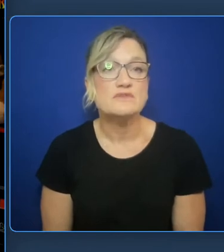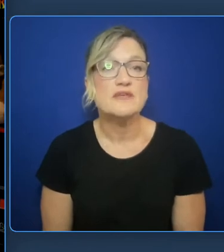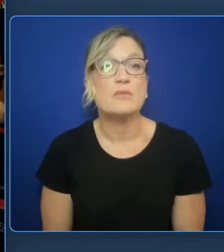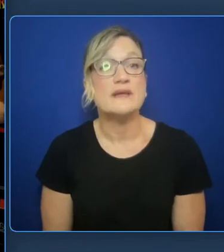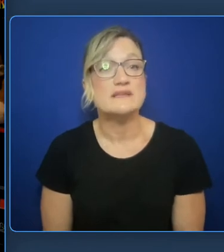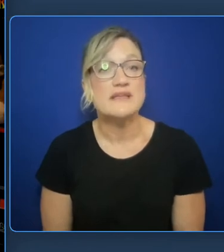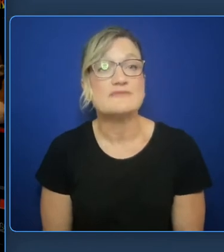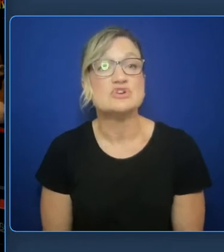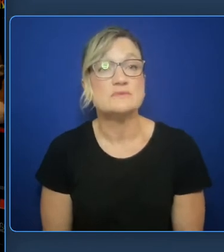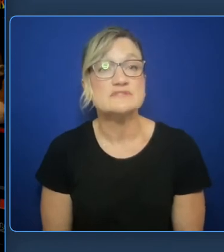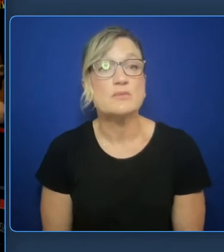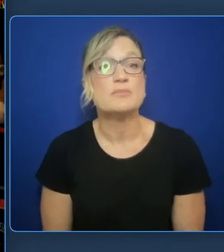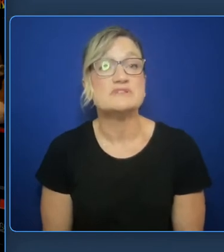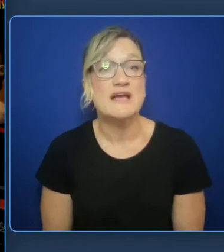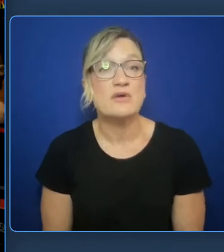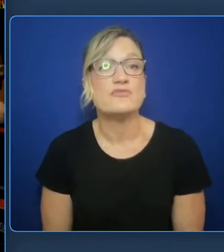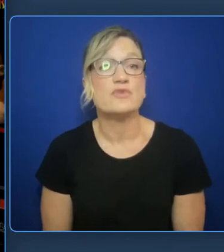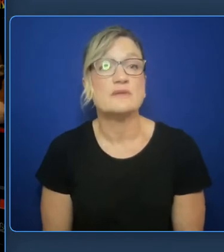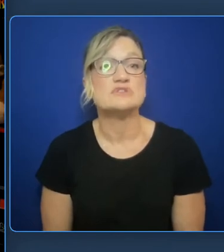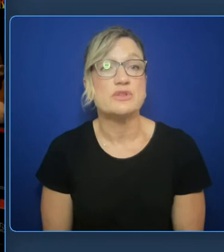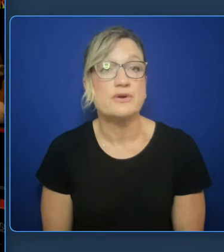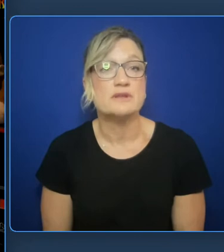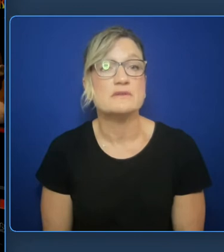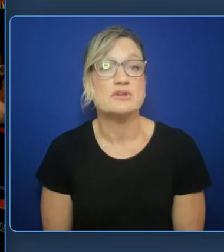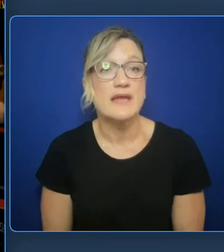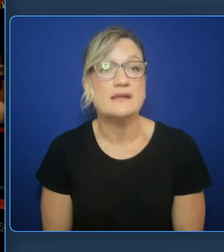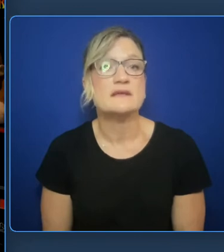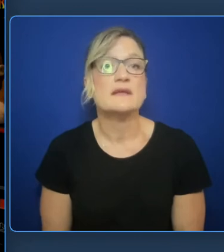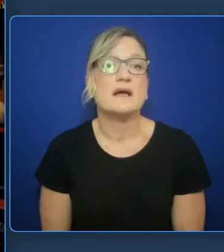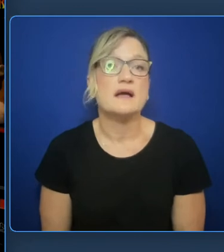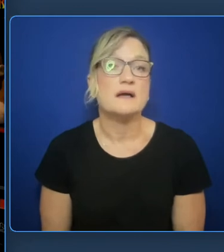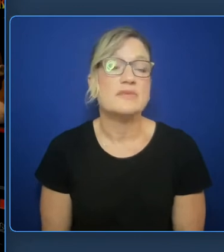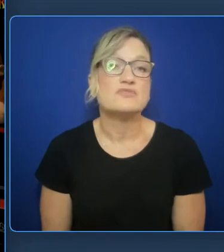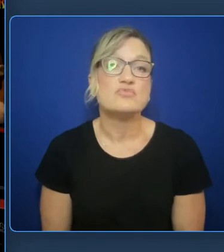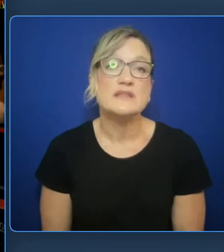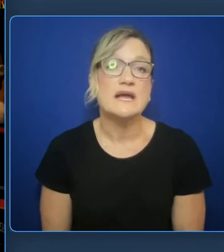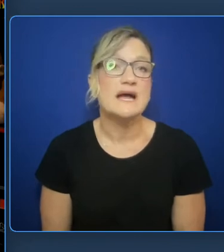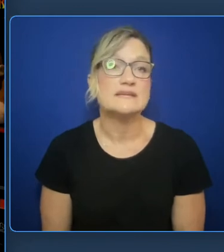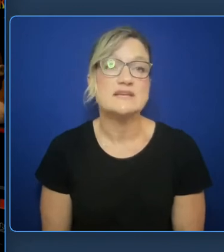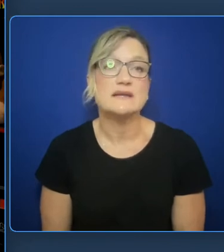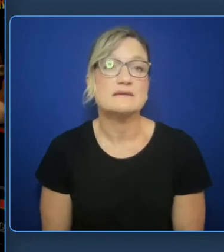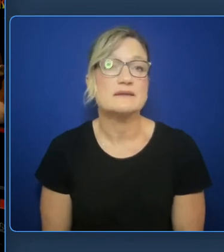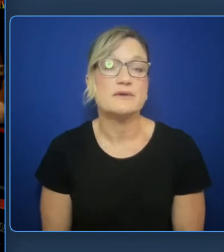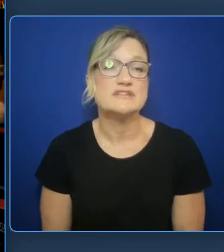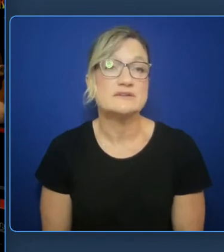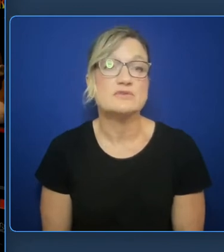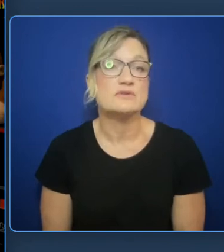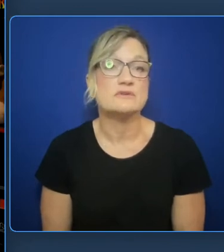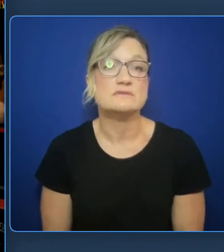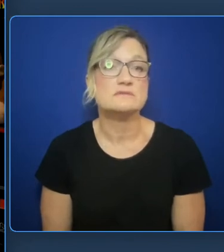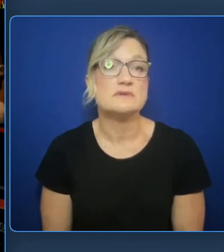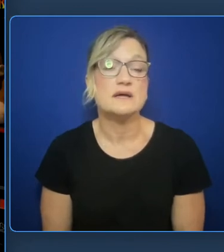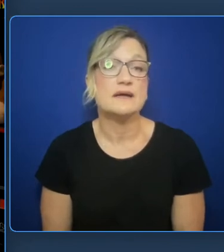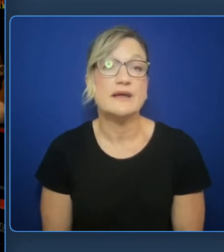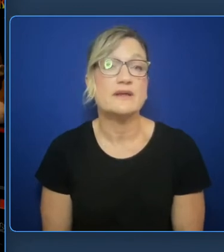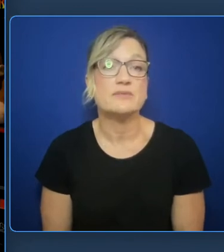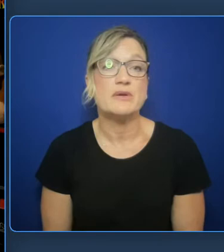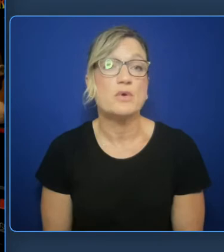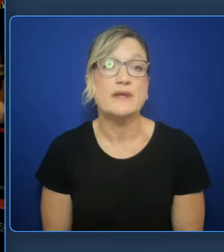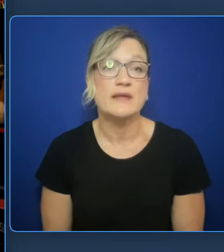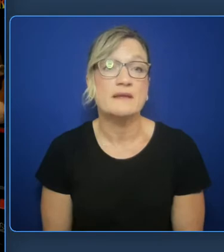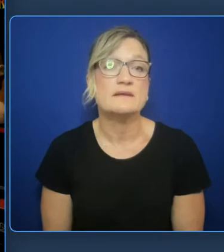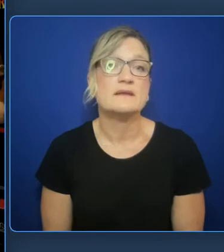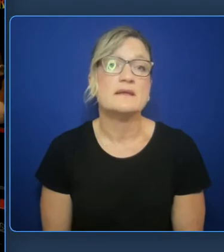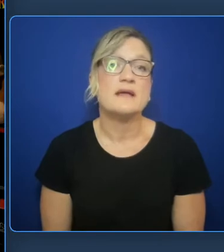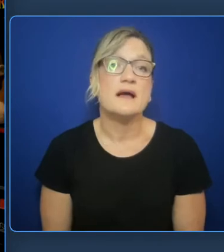that we used, and we did have terms that we put down for them to learn and look at. But it's really a high-tech, you know, technical area